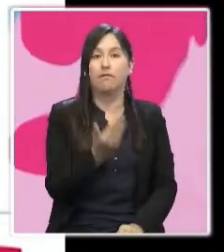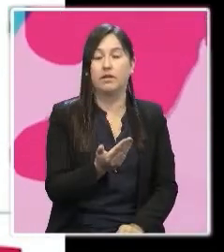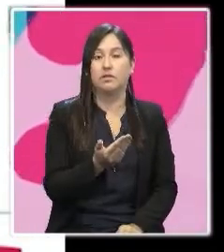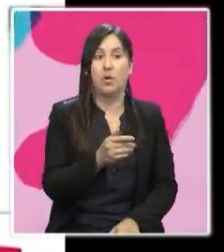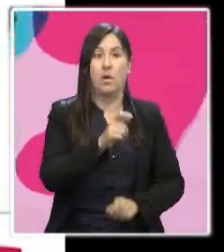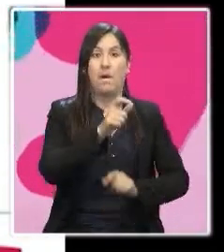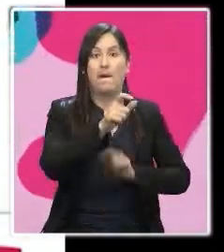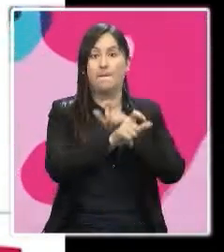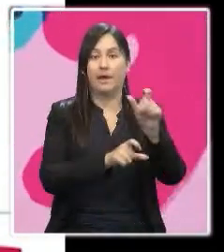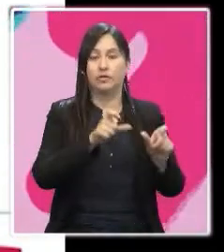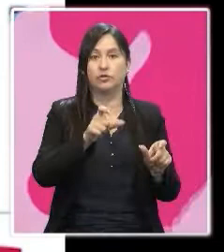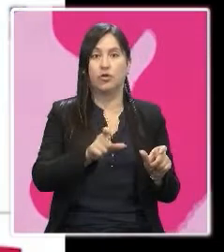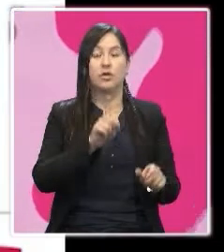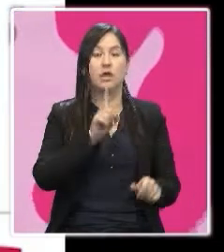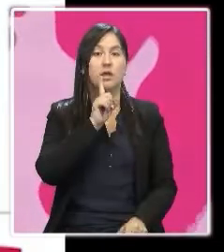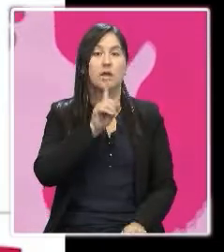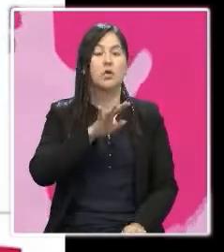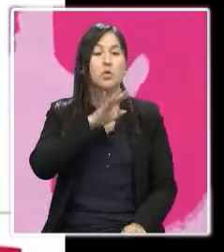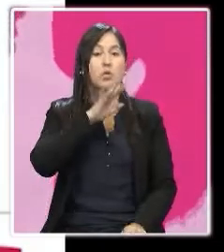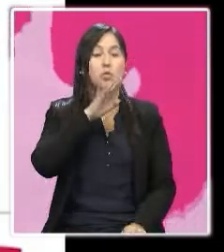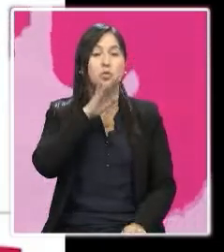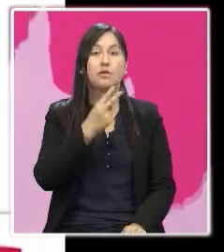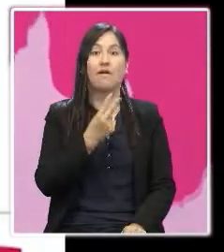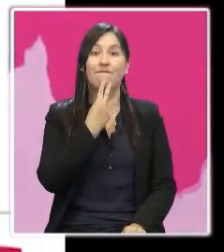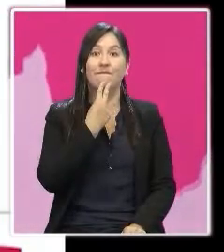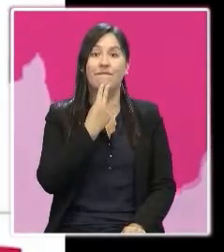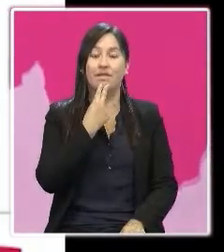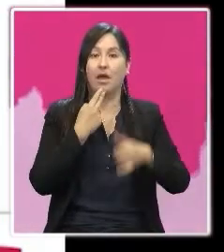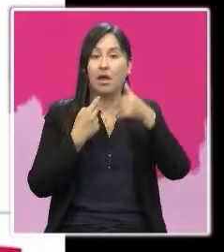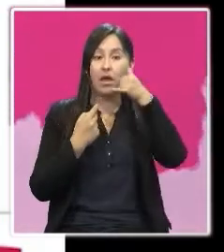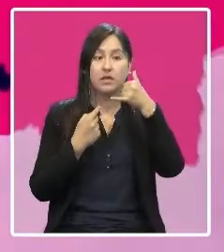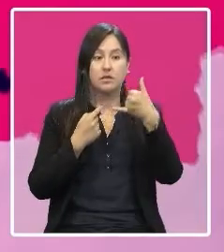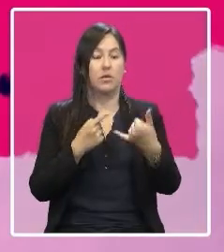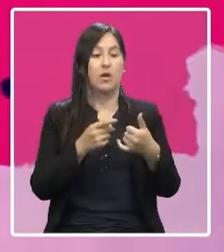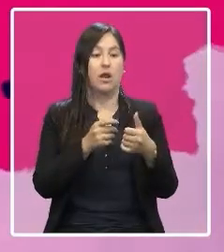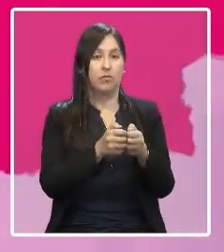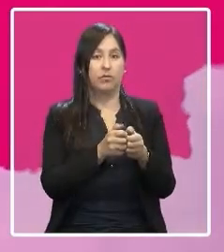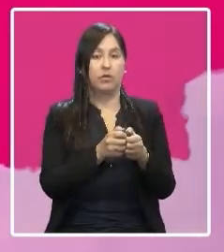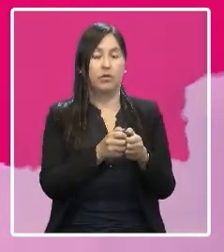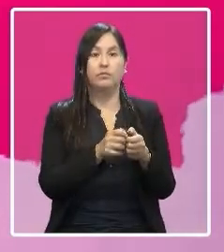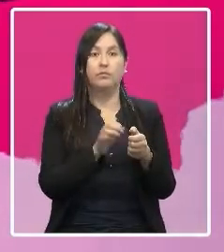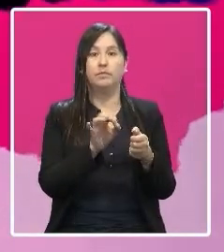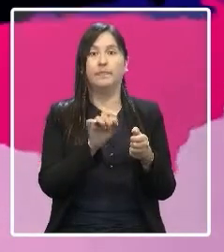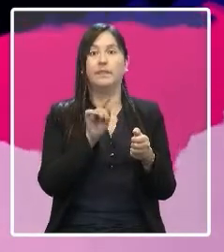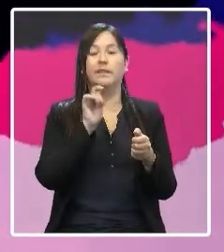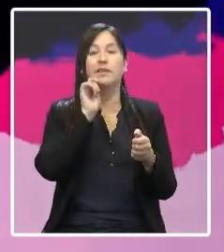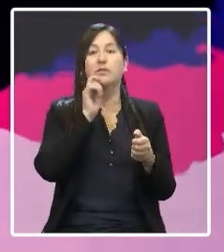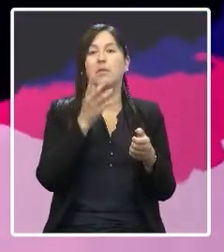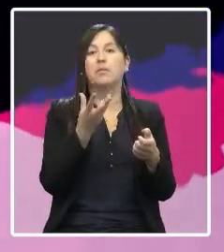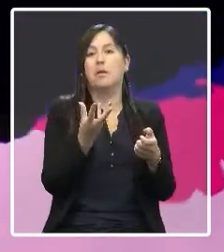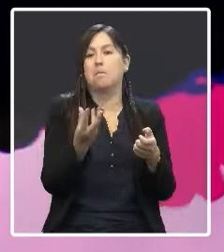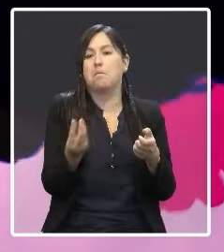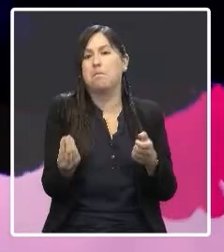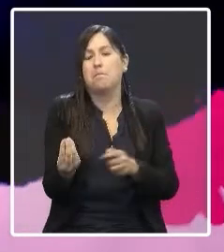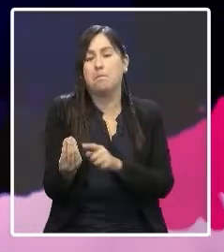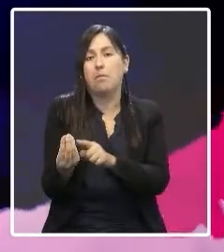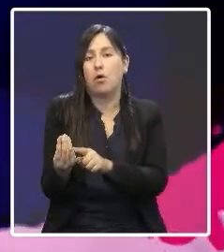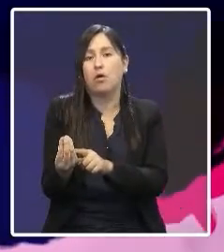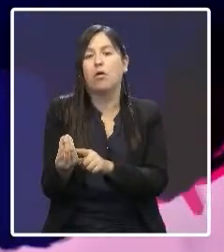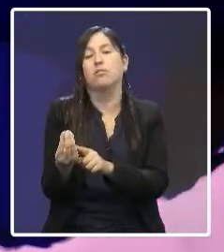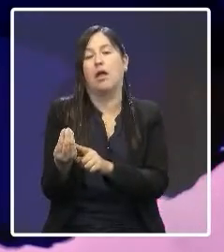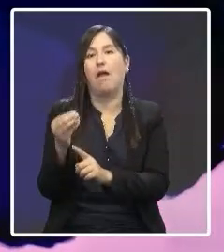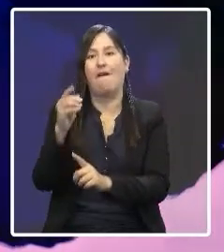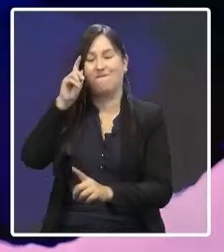of time online then become addicted. Another set of characteristics is what's known as the ACE model, and this talks